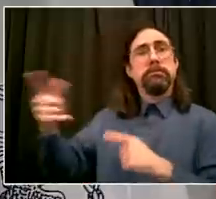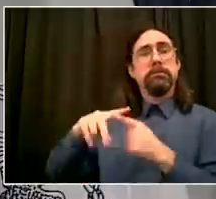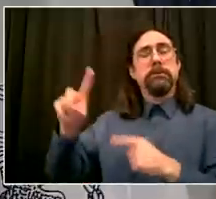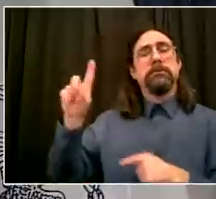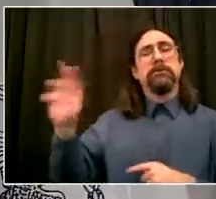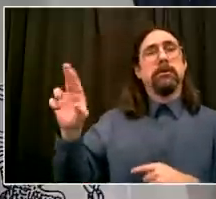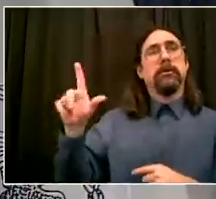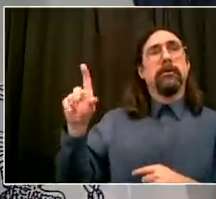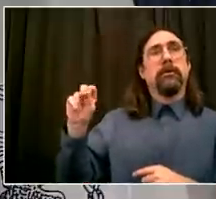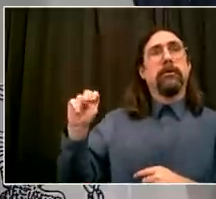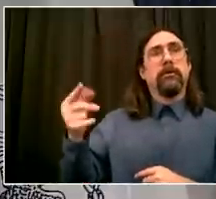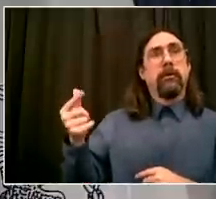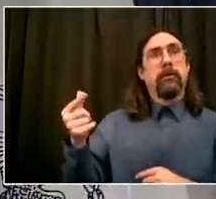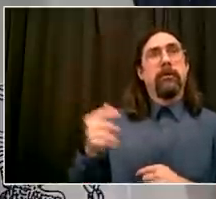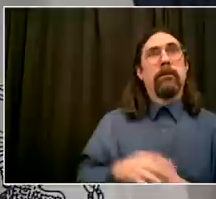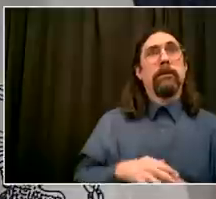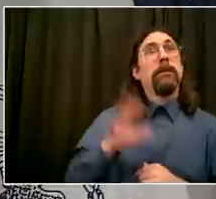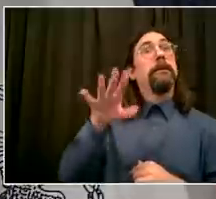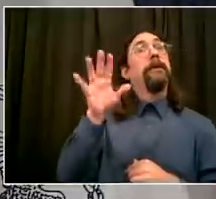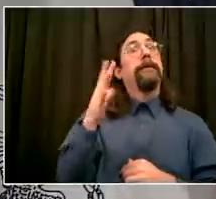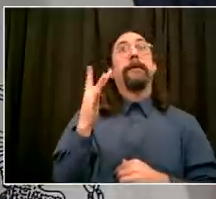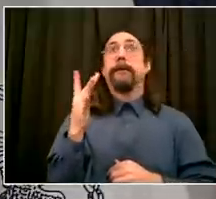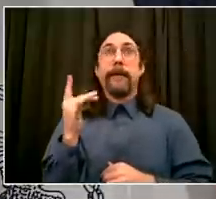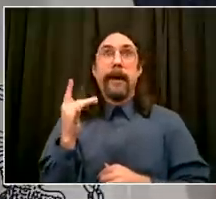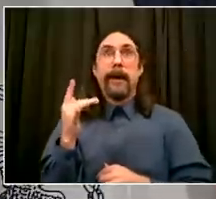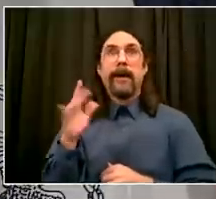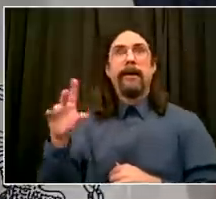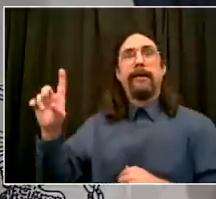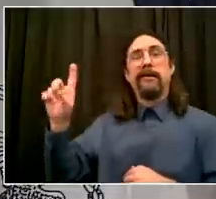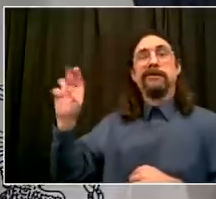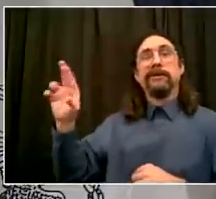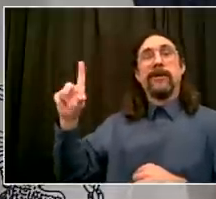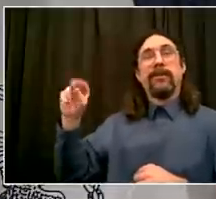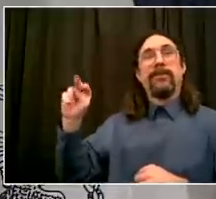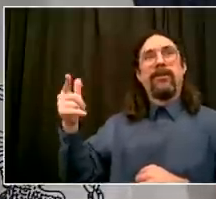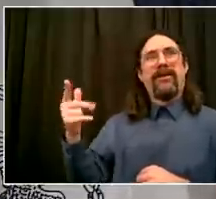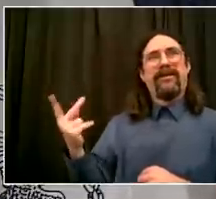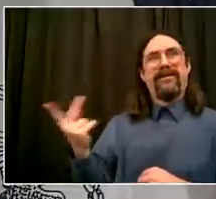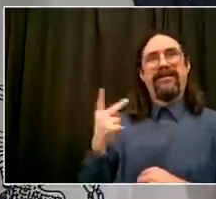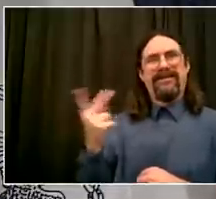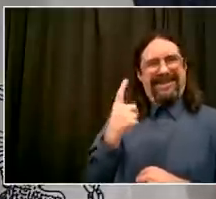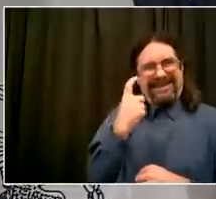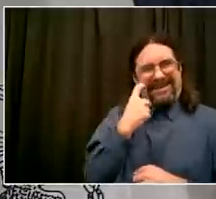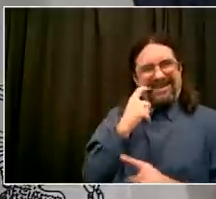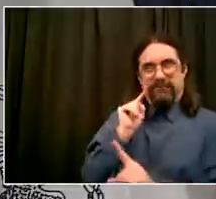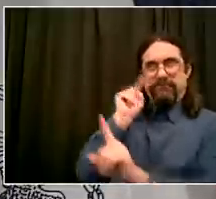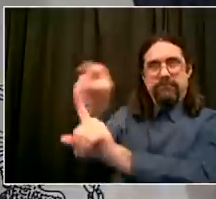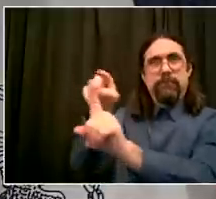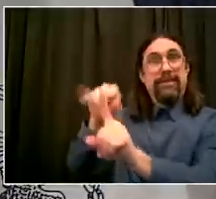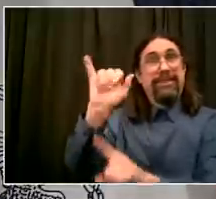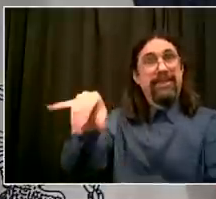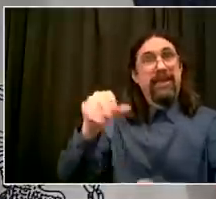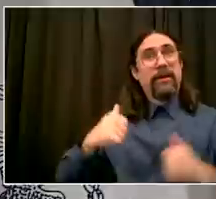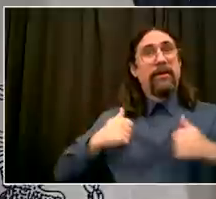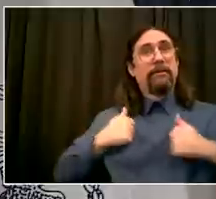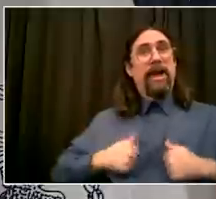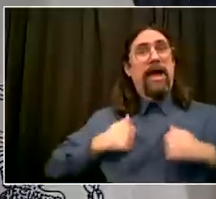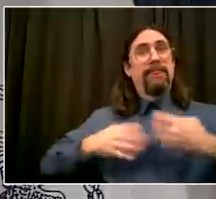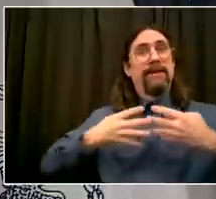with the new state assembly member who represents that immediate area, Chantel Jackson. They were